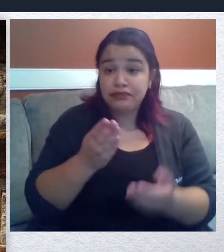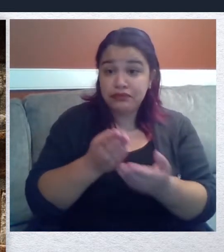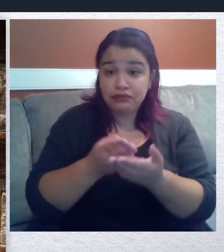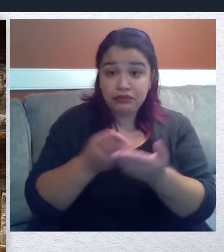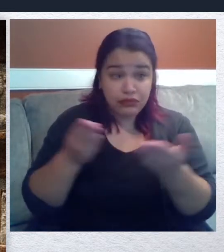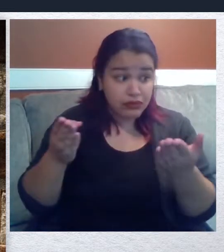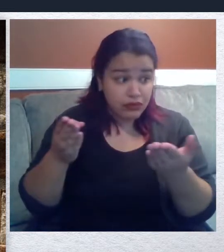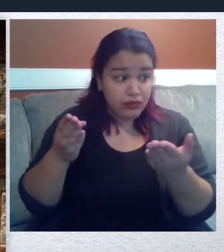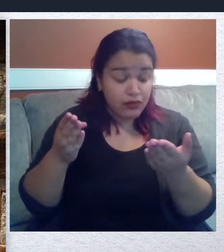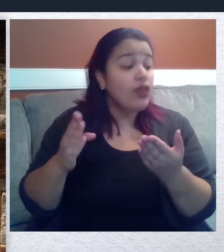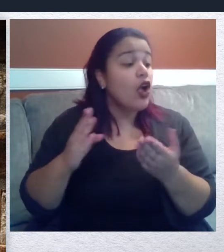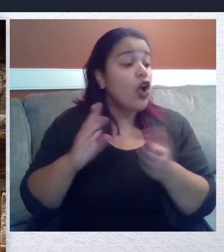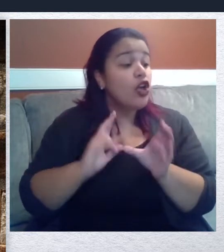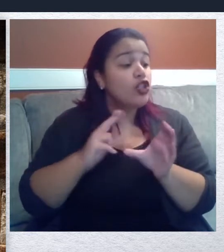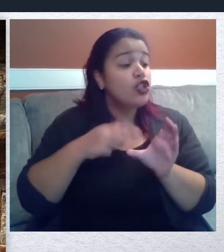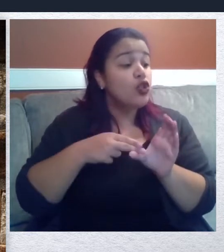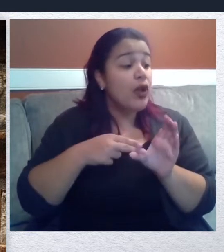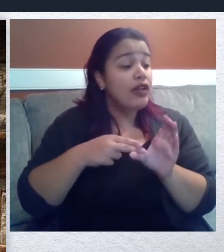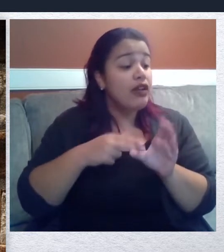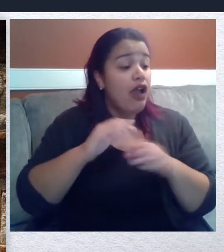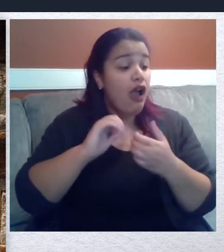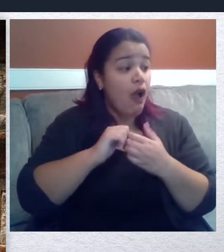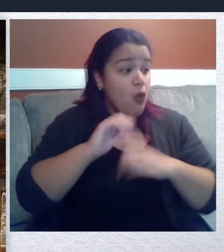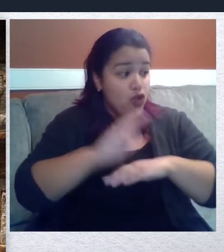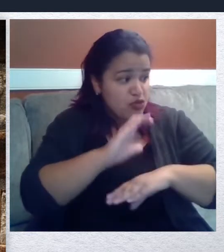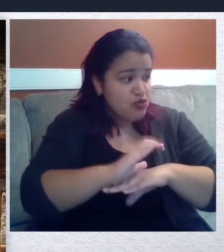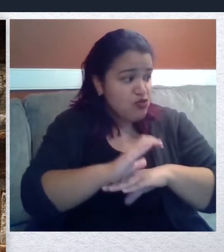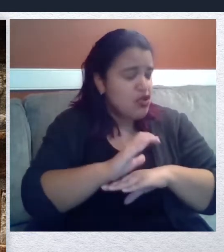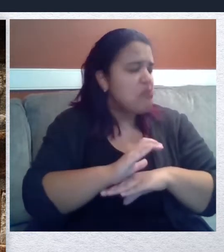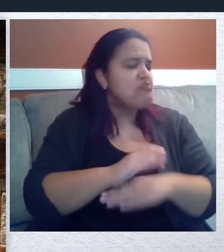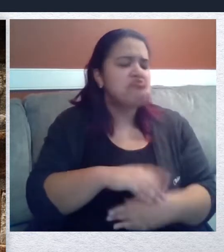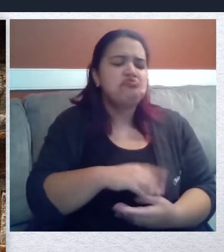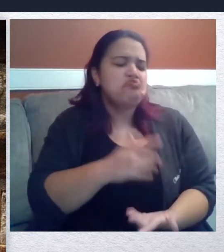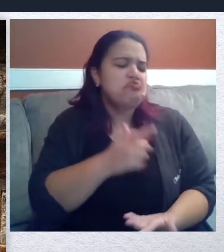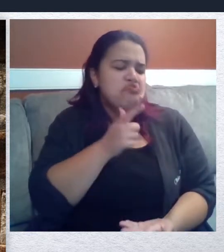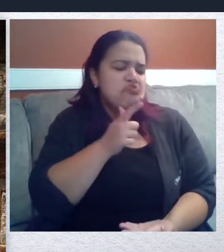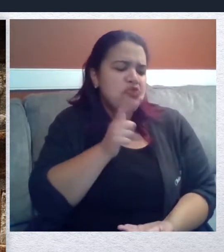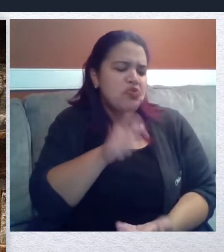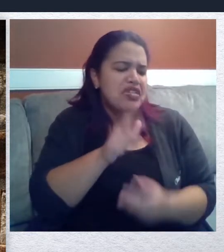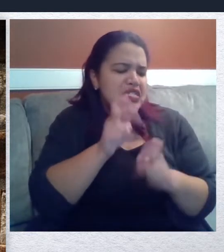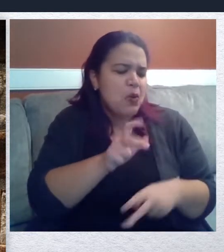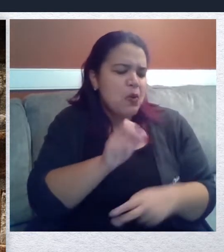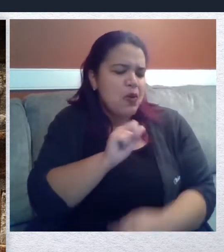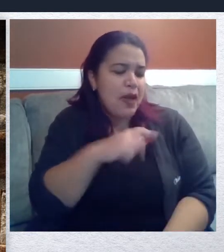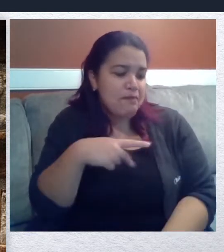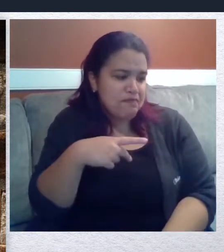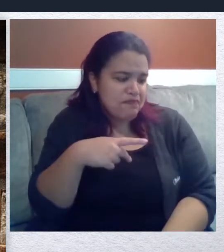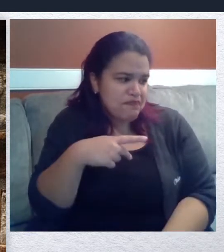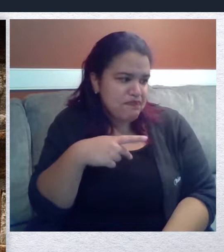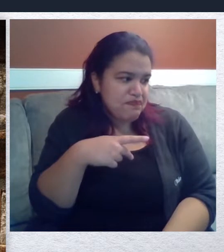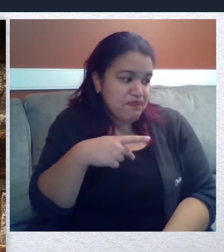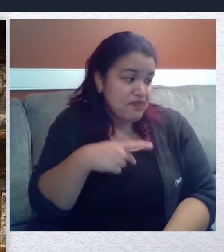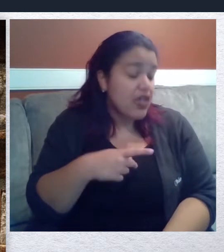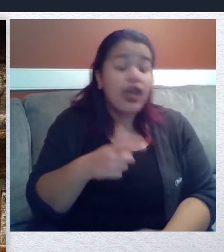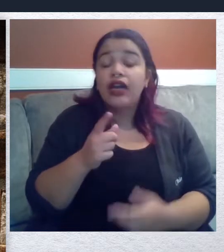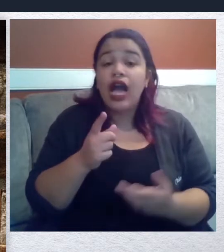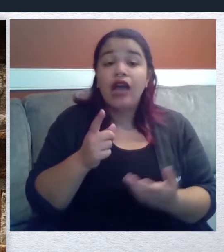they will not. The candidate will be able to join Microsoft Teams by joining over the web as a